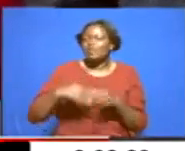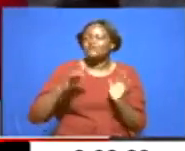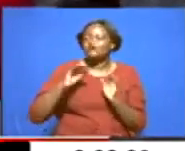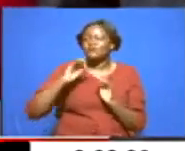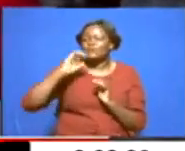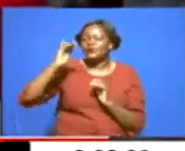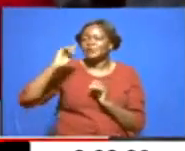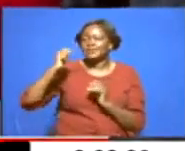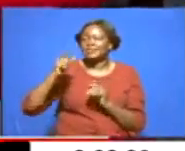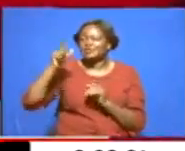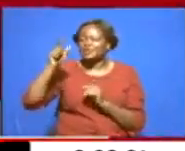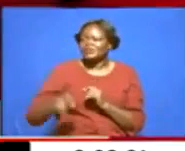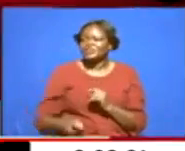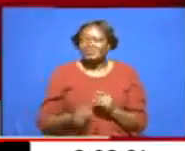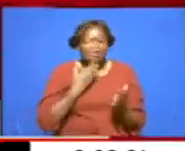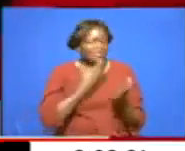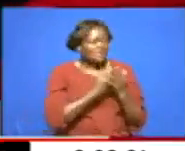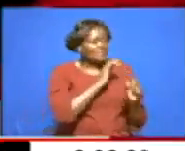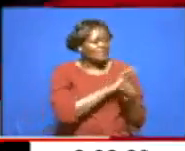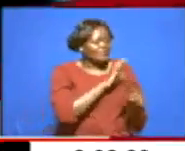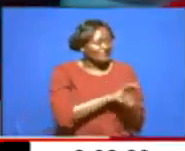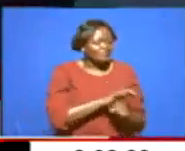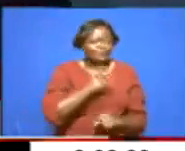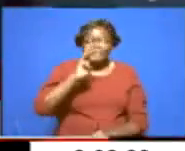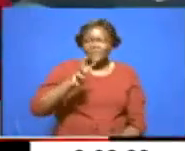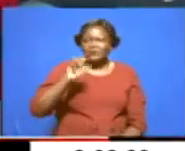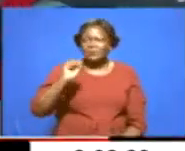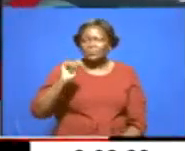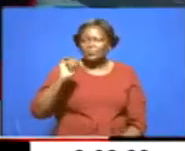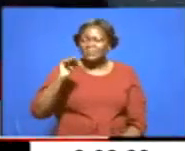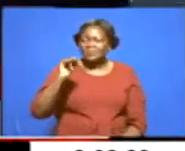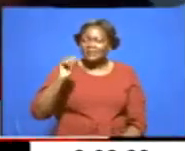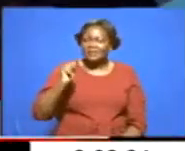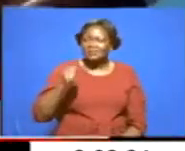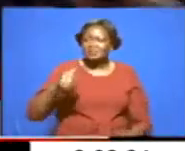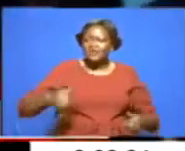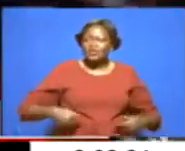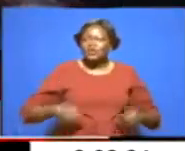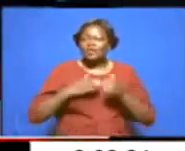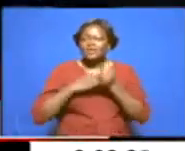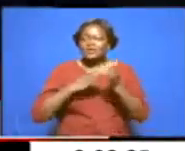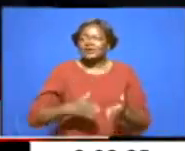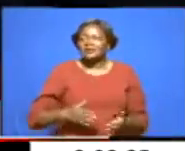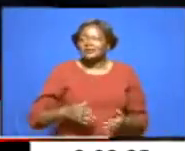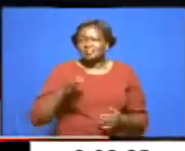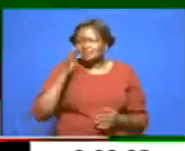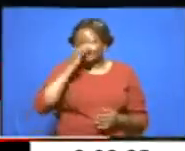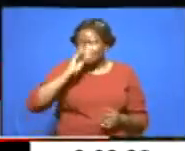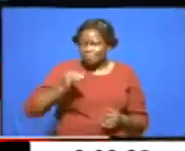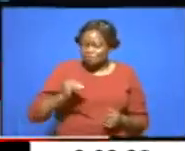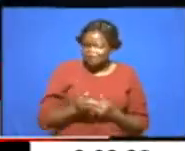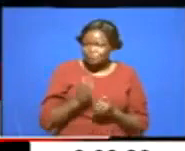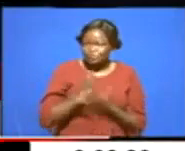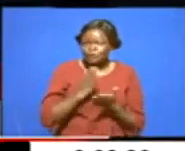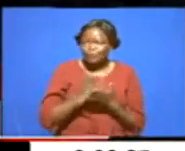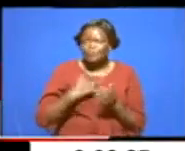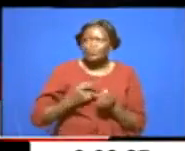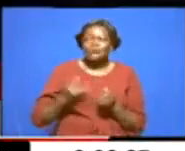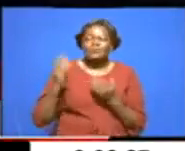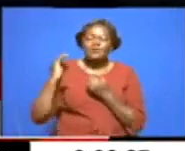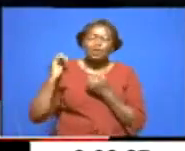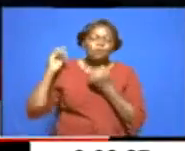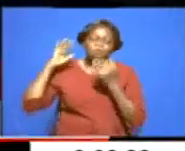right, thank you very much. Waidera Maruru is a youth leader in Nyeri County. Some of the people expected to, you know, troop to Sagana